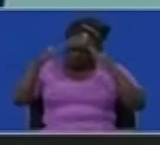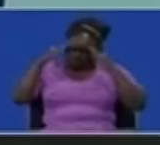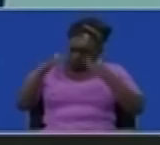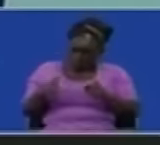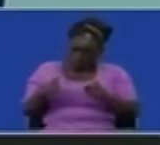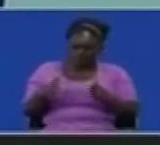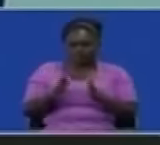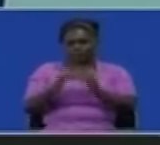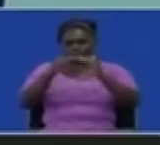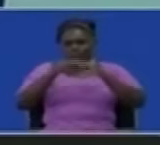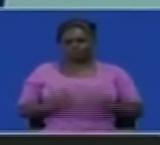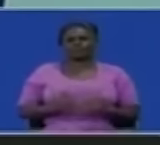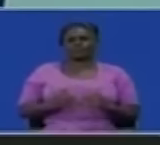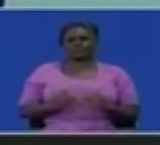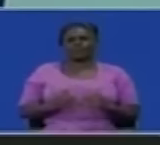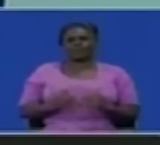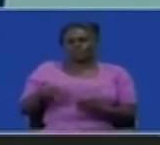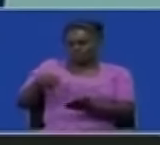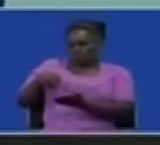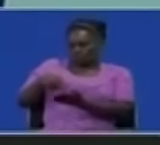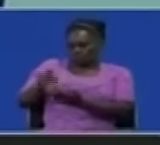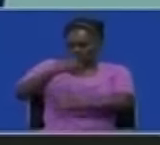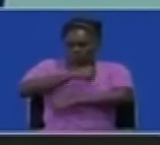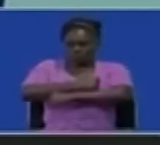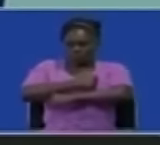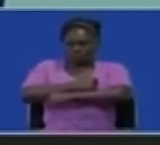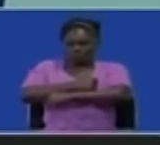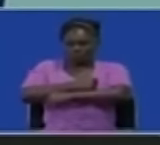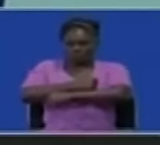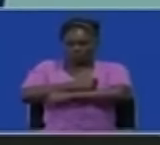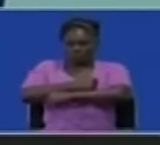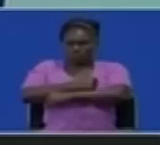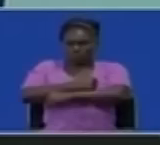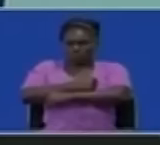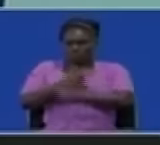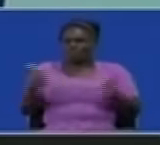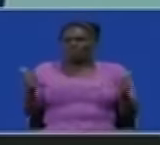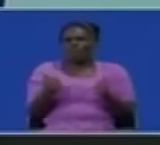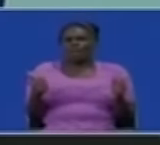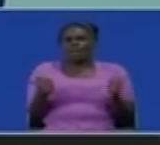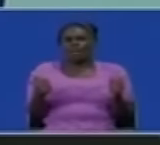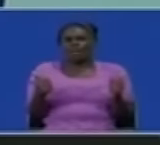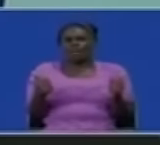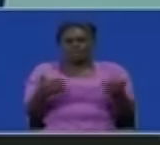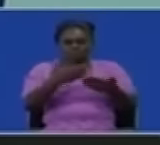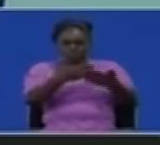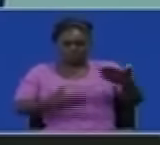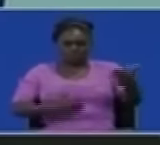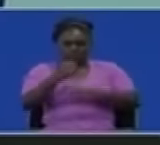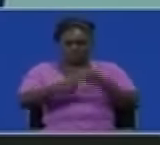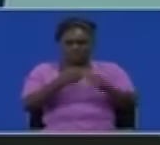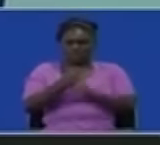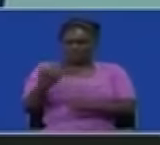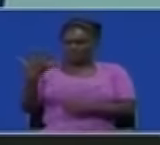followed. Now, he also said that the school fees that you're seeing on your screens should be appropriately spread throughout the year. That's